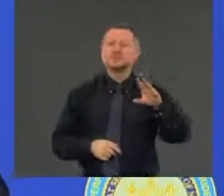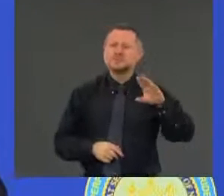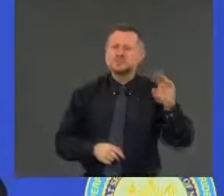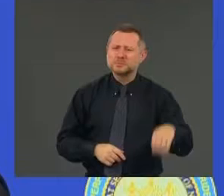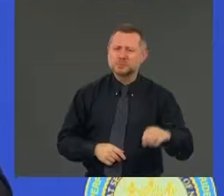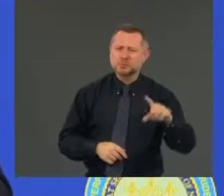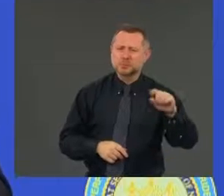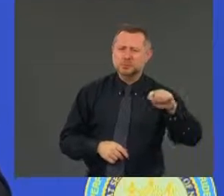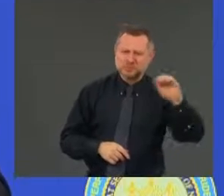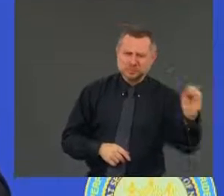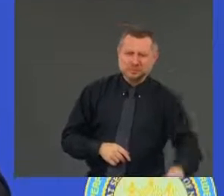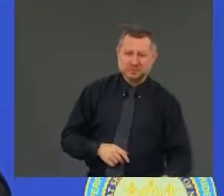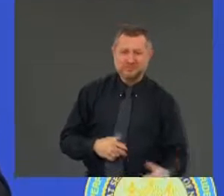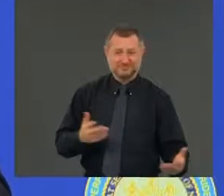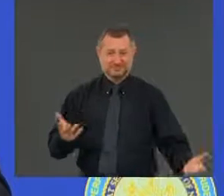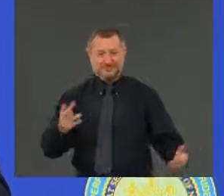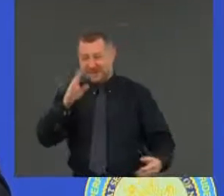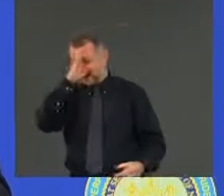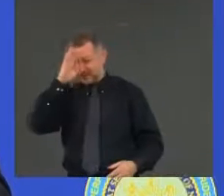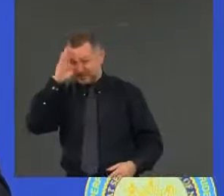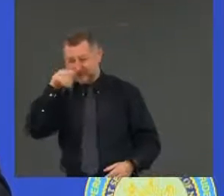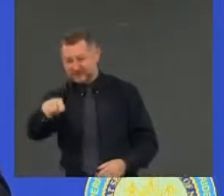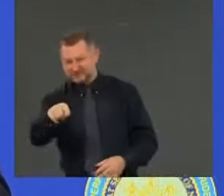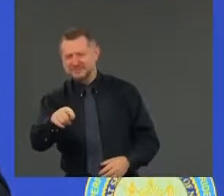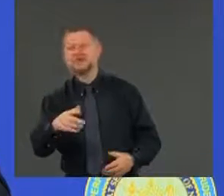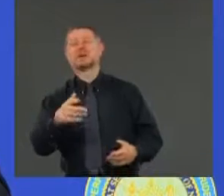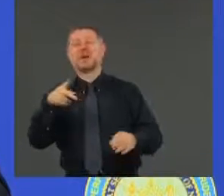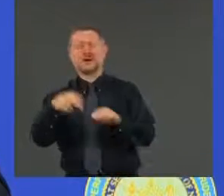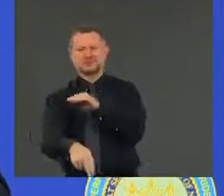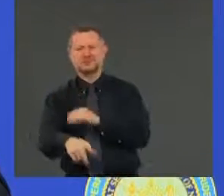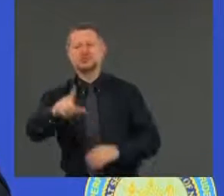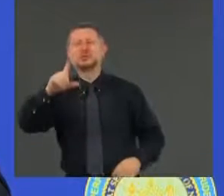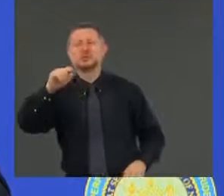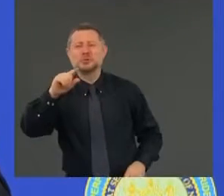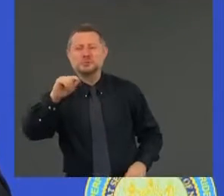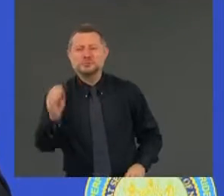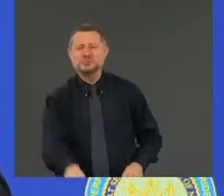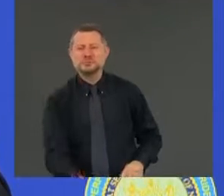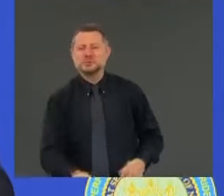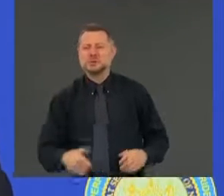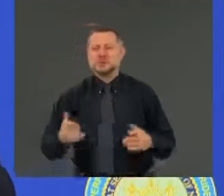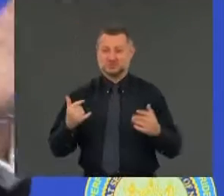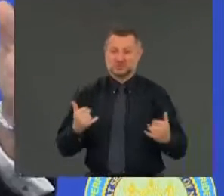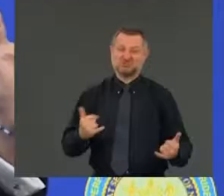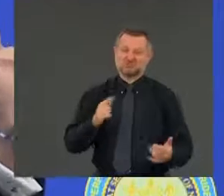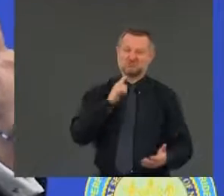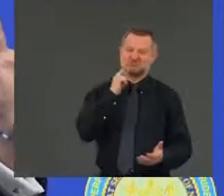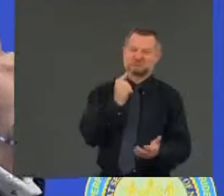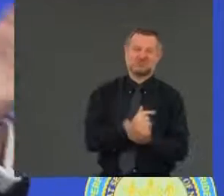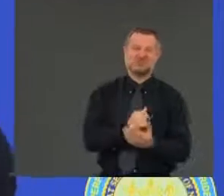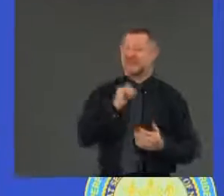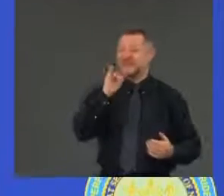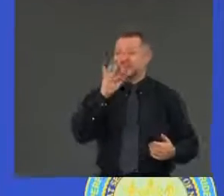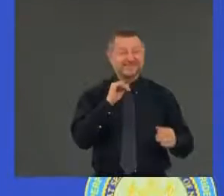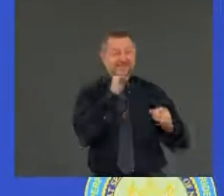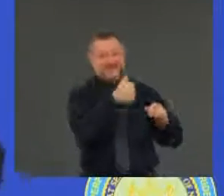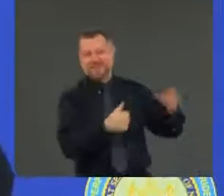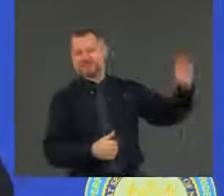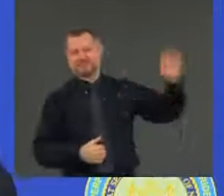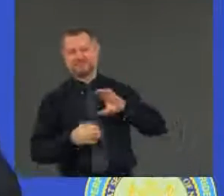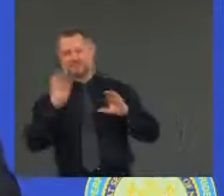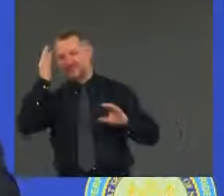get 20% cut. That's what happens today. That's the budget. It's